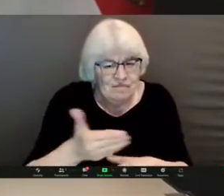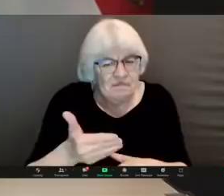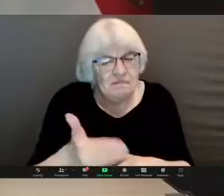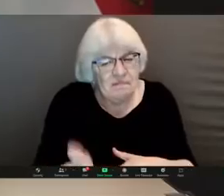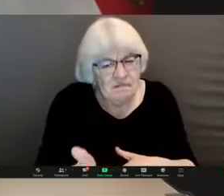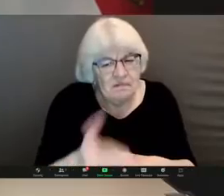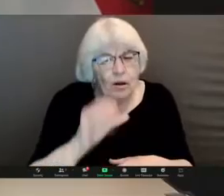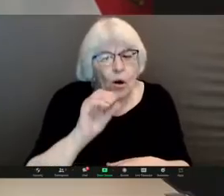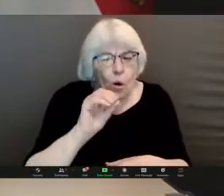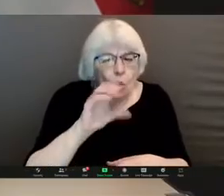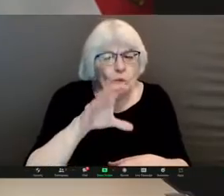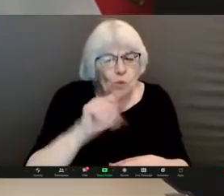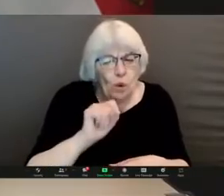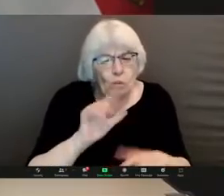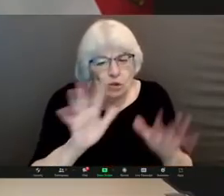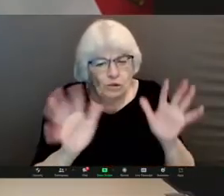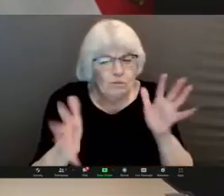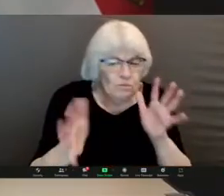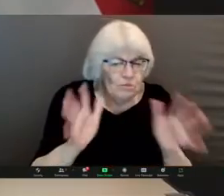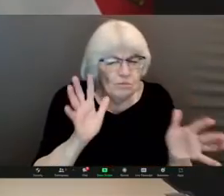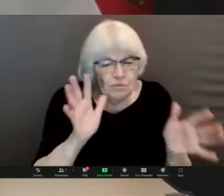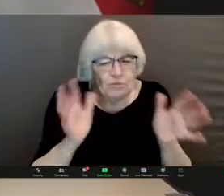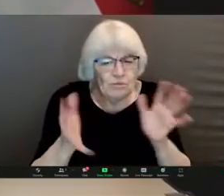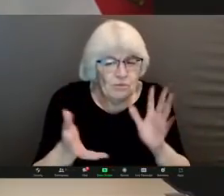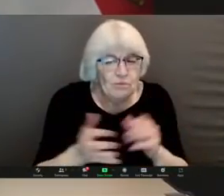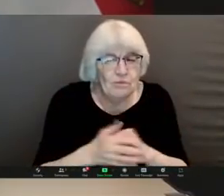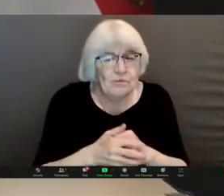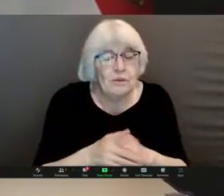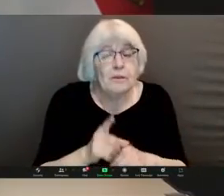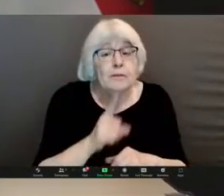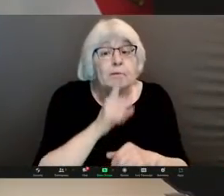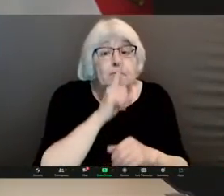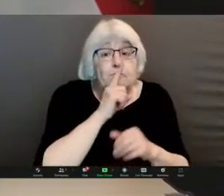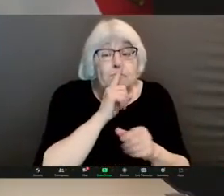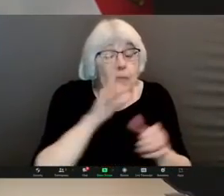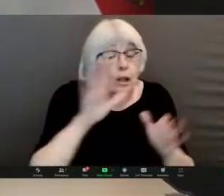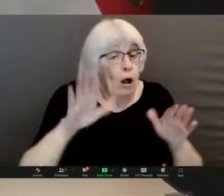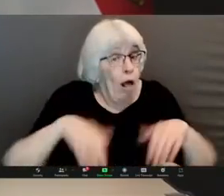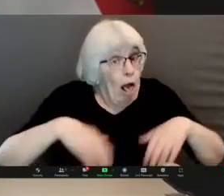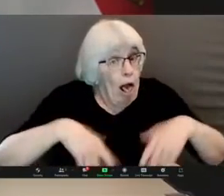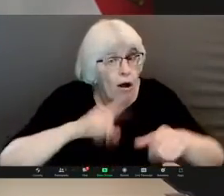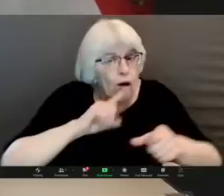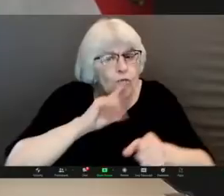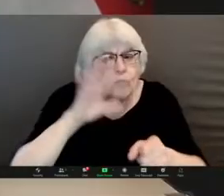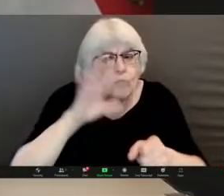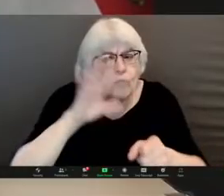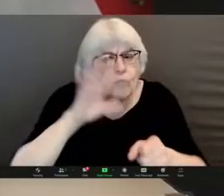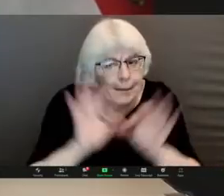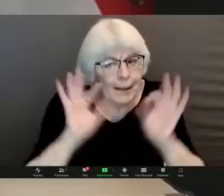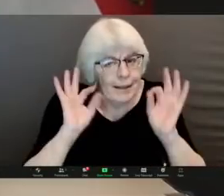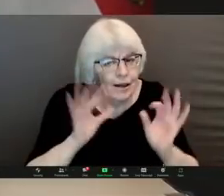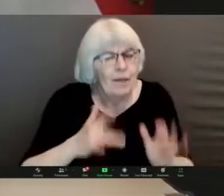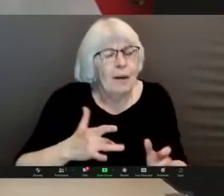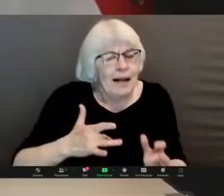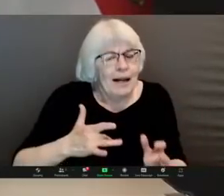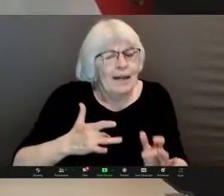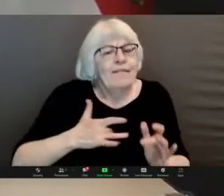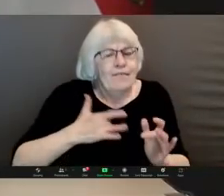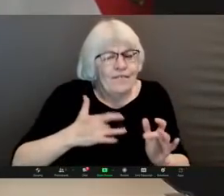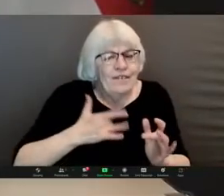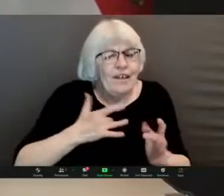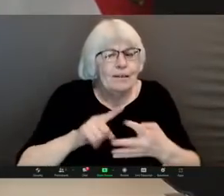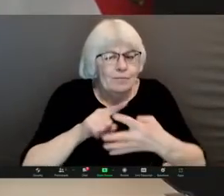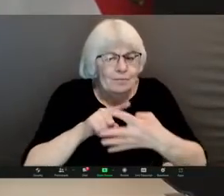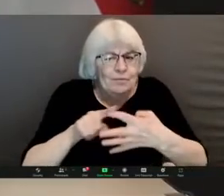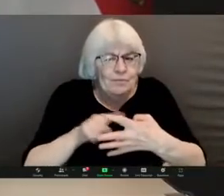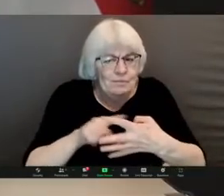can make on that? But I look as soon as possible, but very early into October would be our hope and goal.